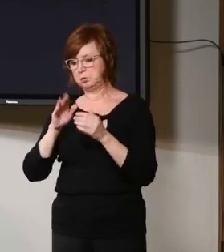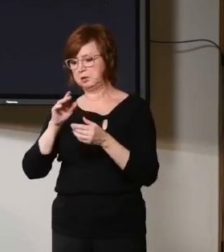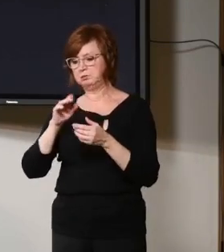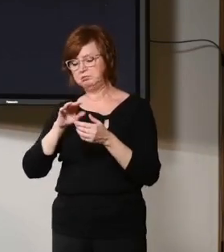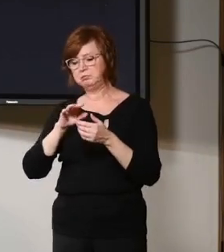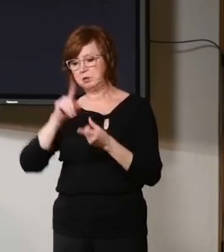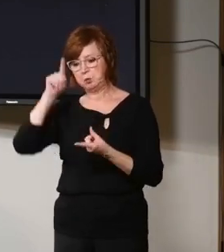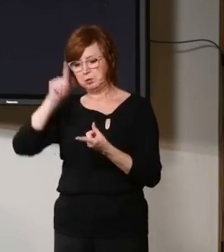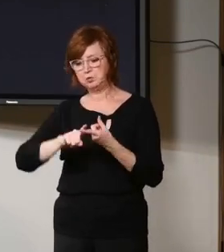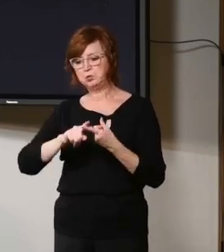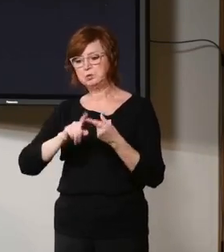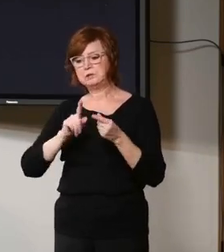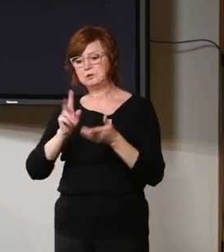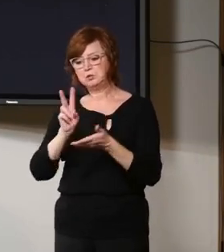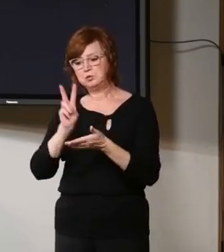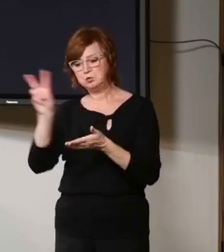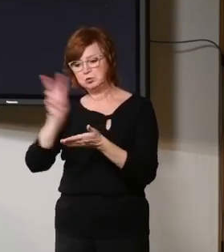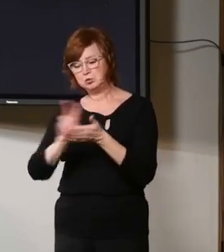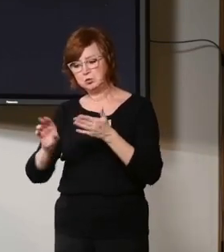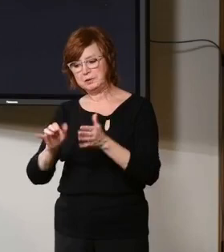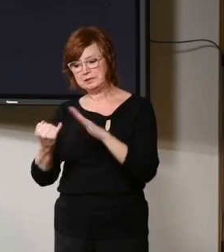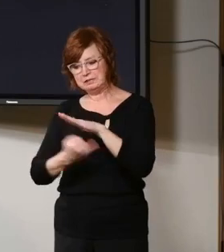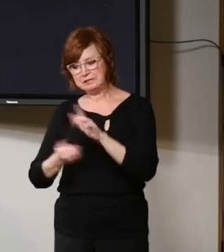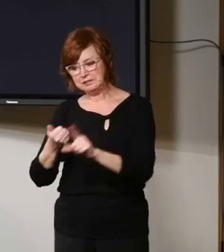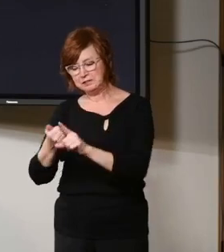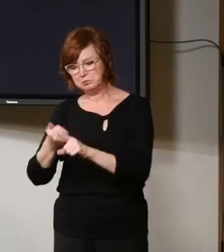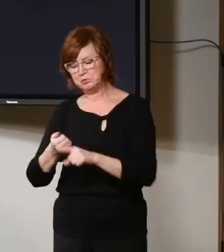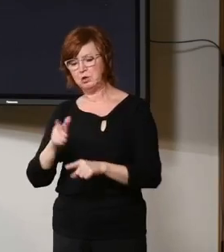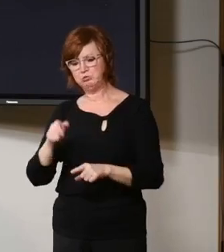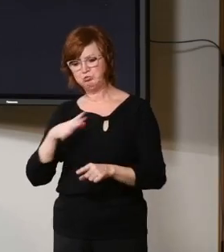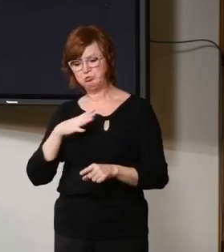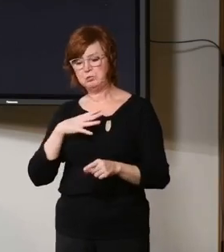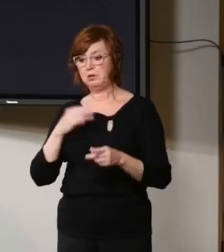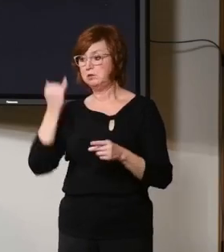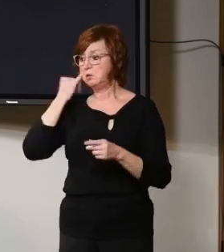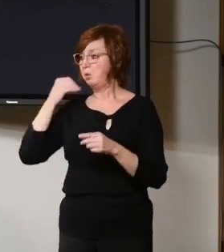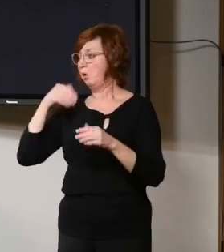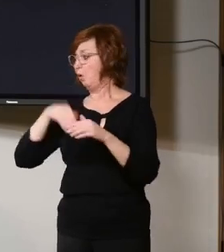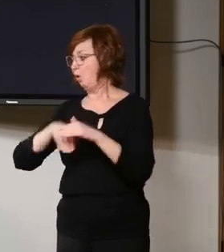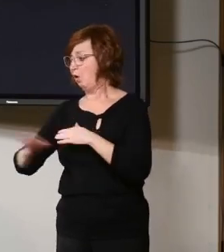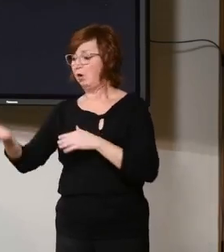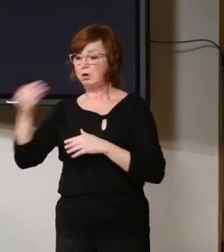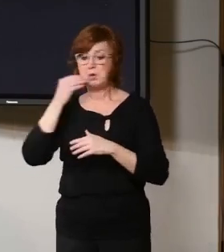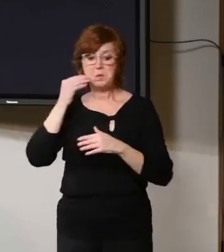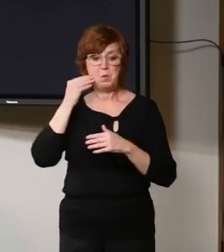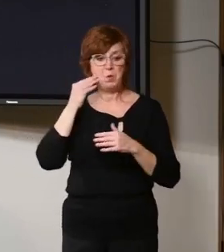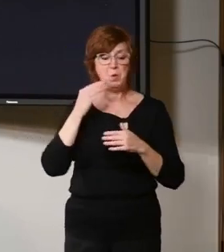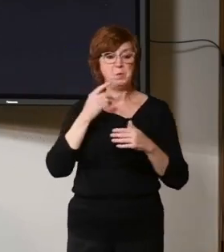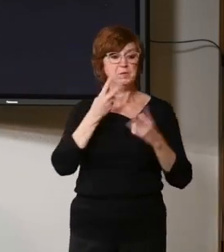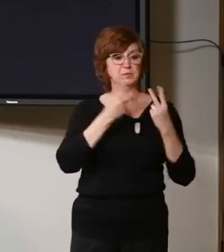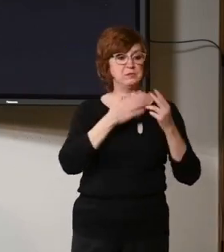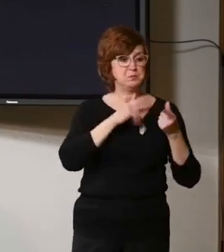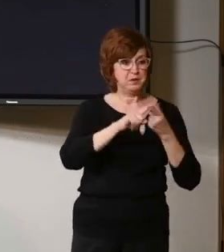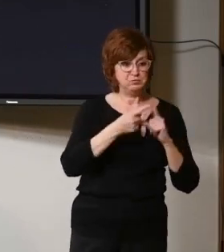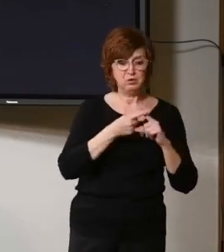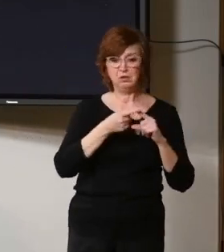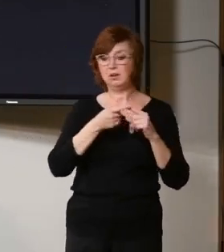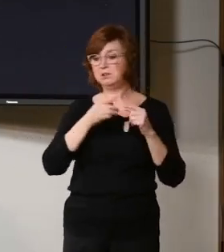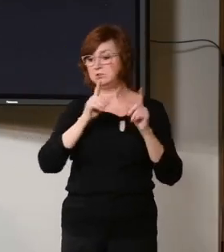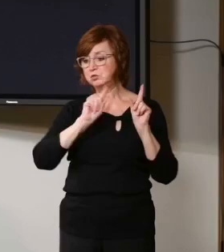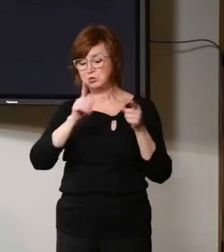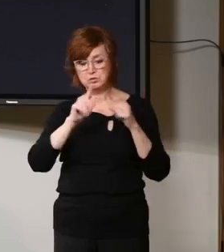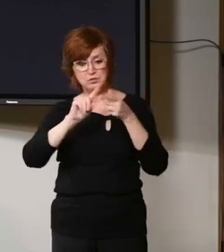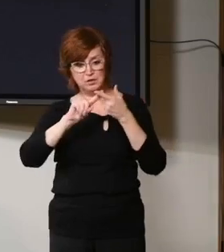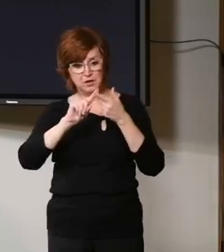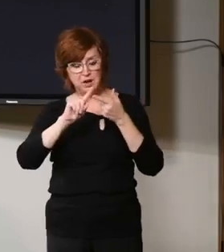you come back, you are not to go to any group event, visit any friend, neighbor, relative till those 2 weeks are over. But that's